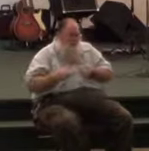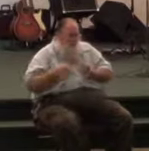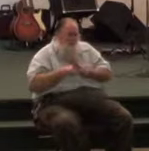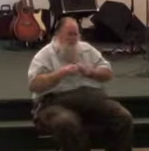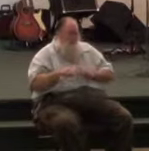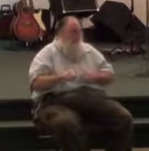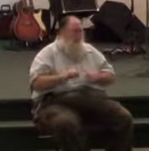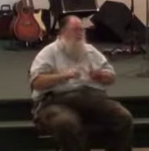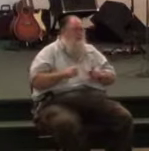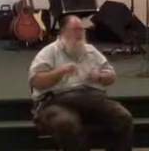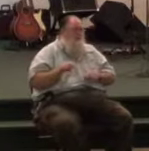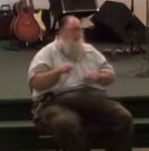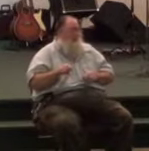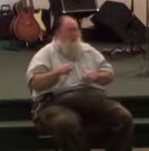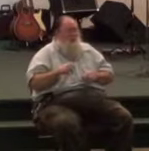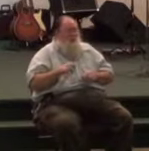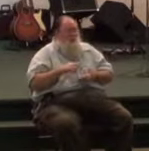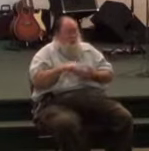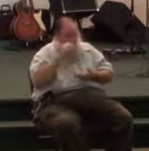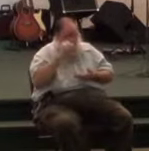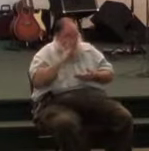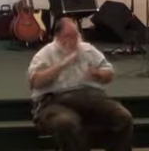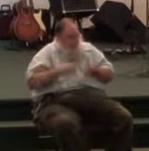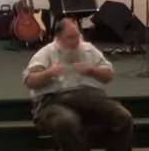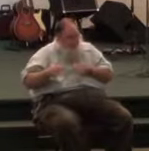But Saul learned of their plan.